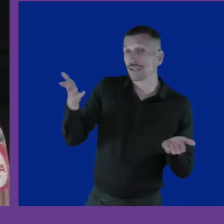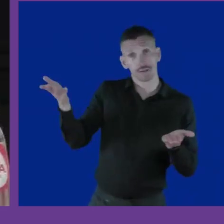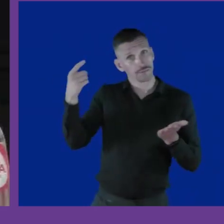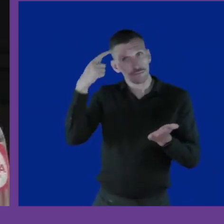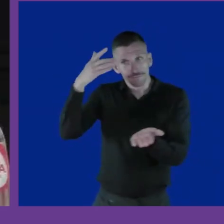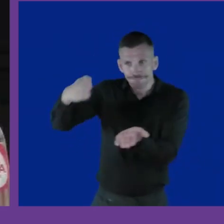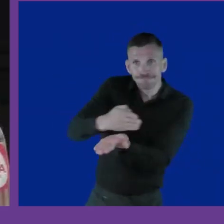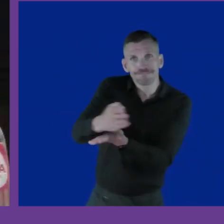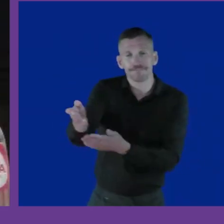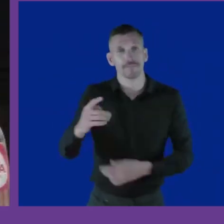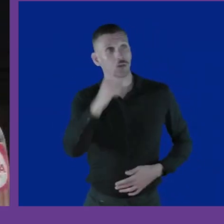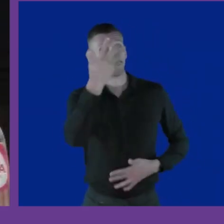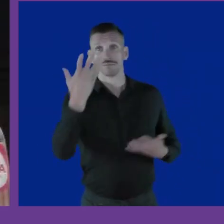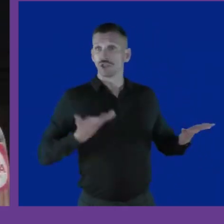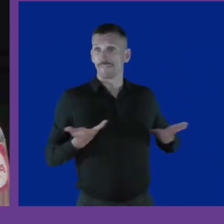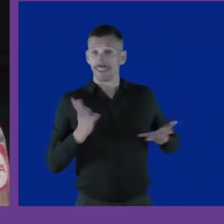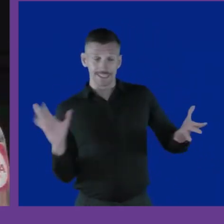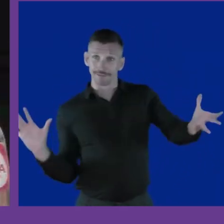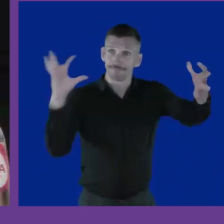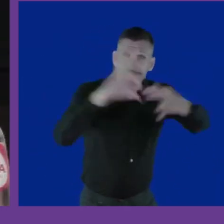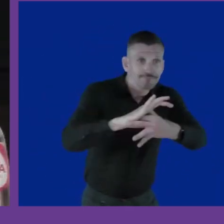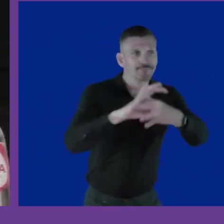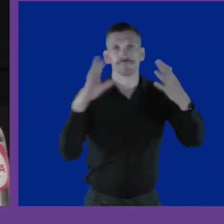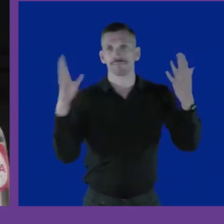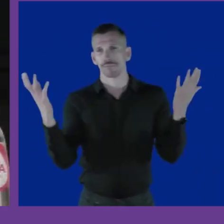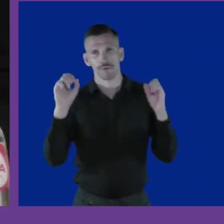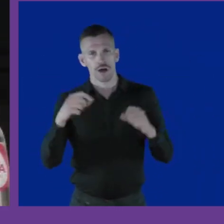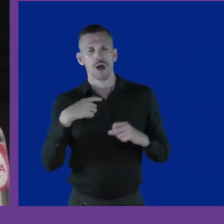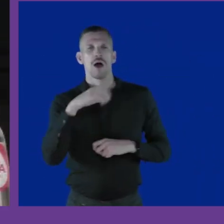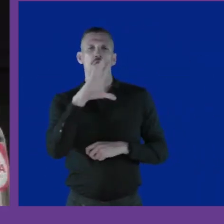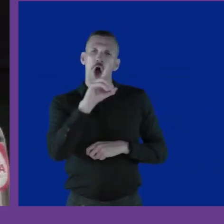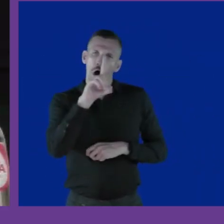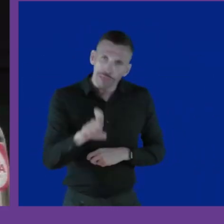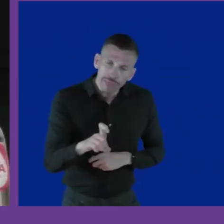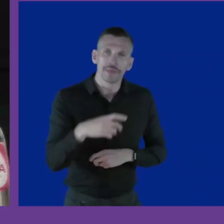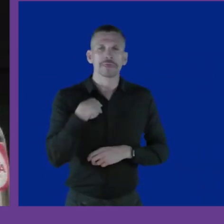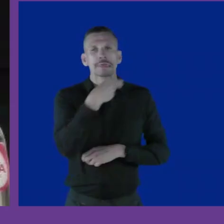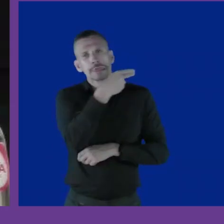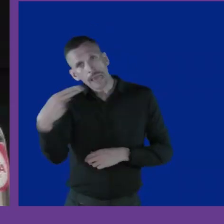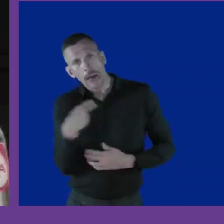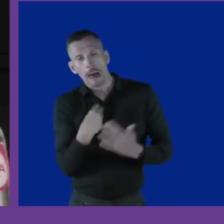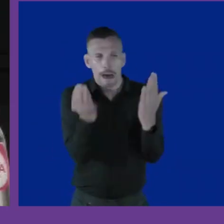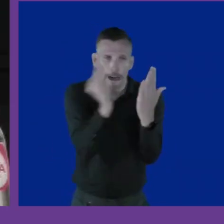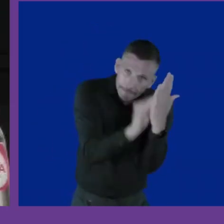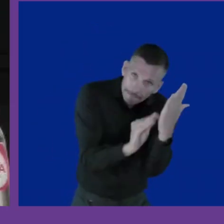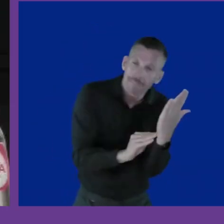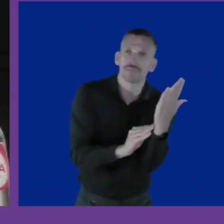about being able to pay and then see your receipts or payments and data like that. So full customer